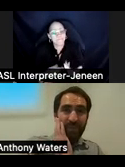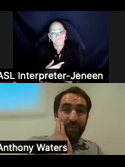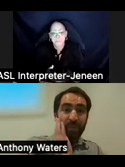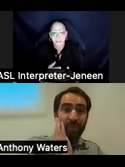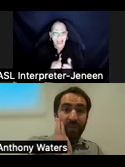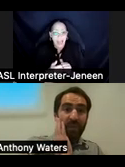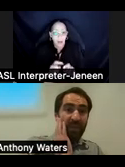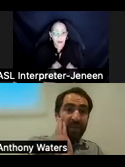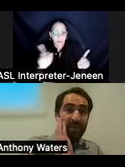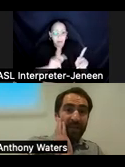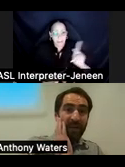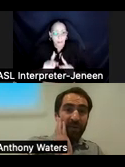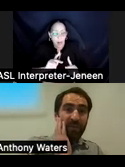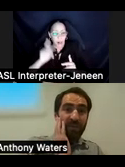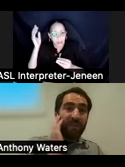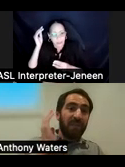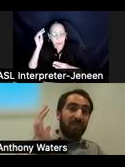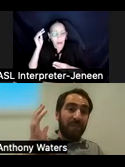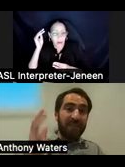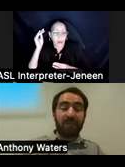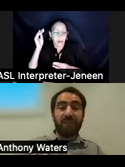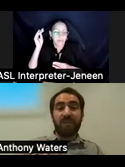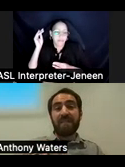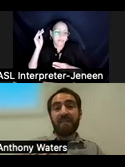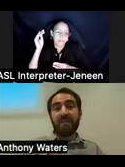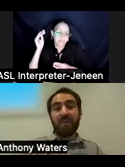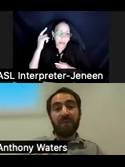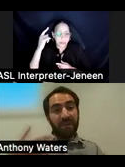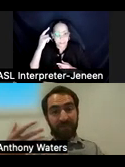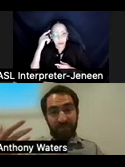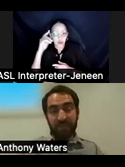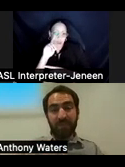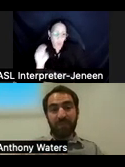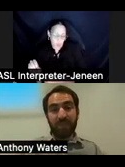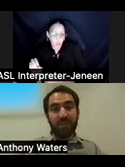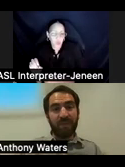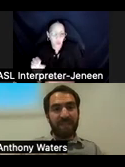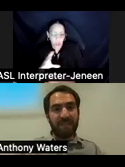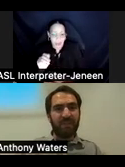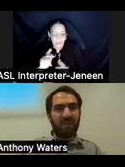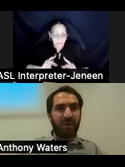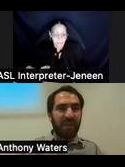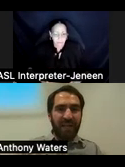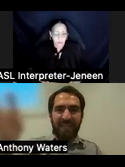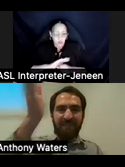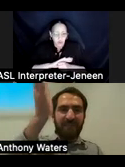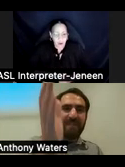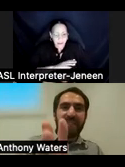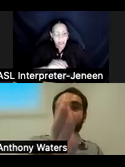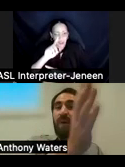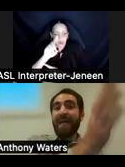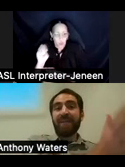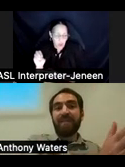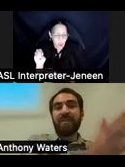differently people think about mental distress and disorder than physical distress and disorder, as if there